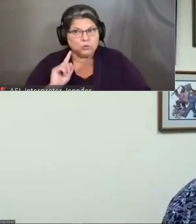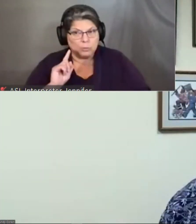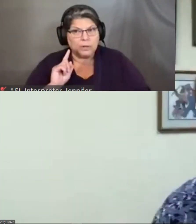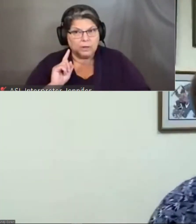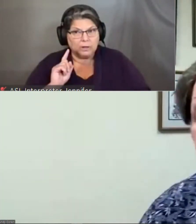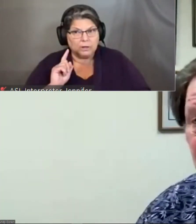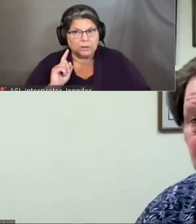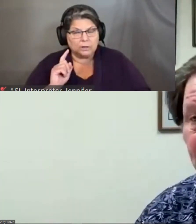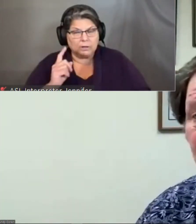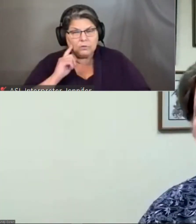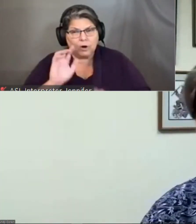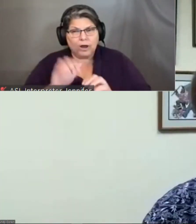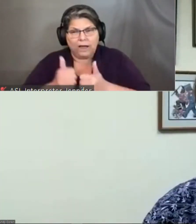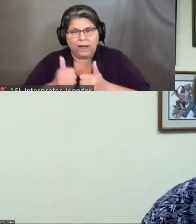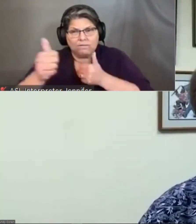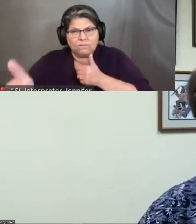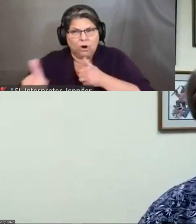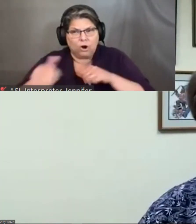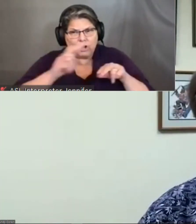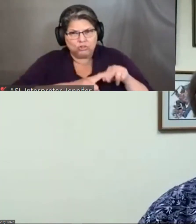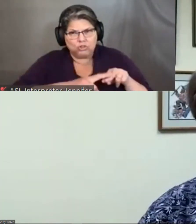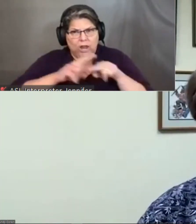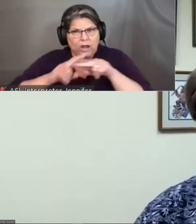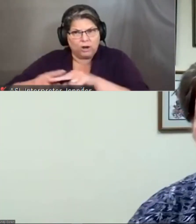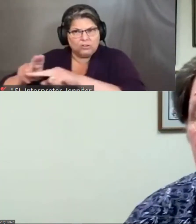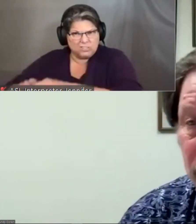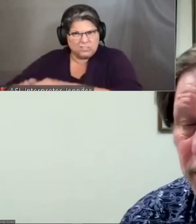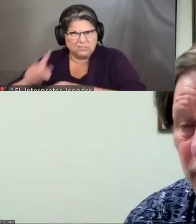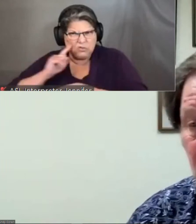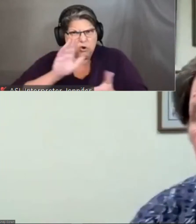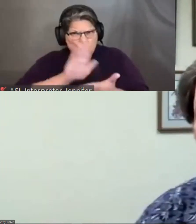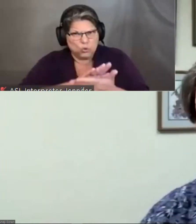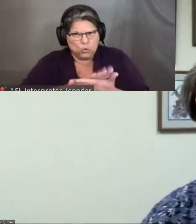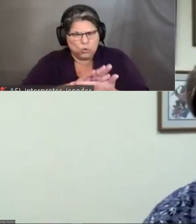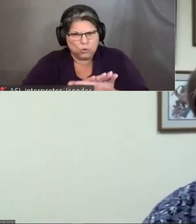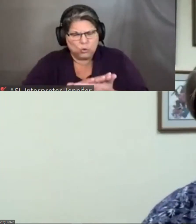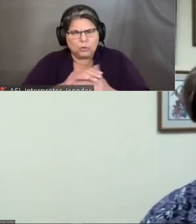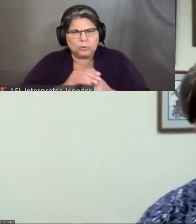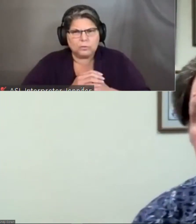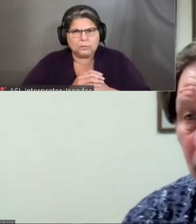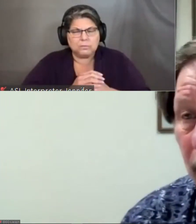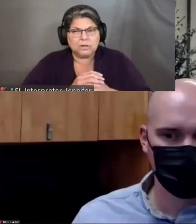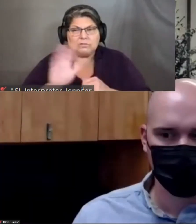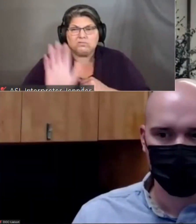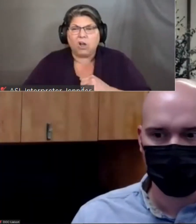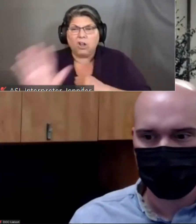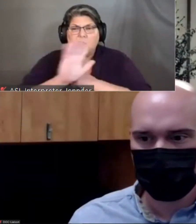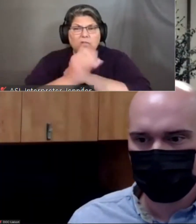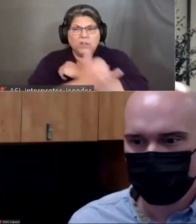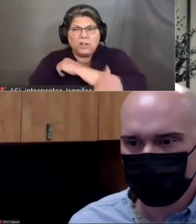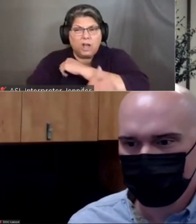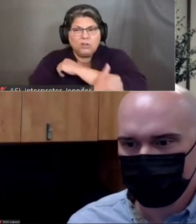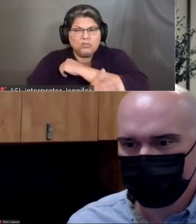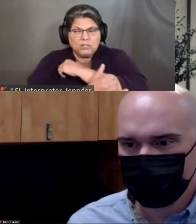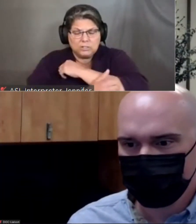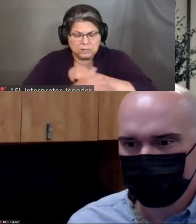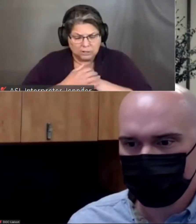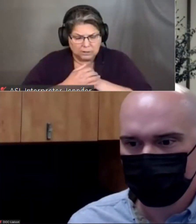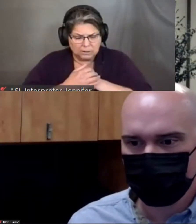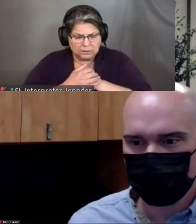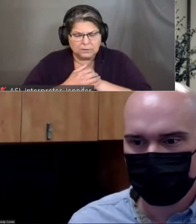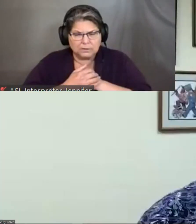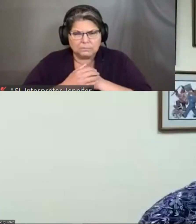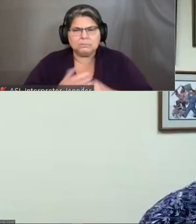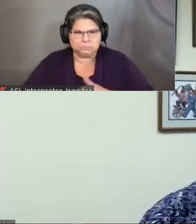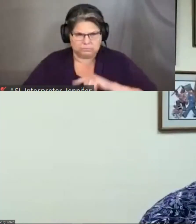the distance between chairs in schools because nationwide it became a problem